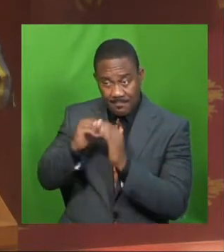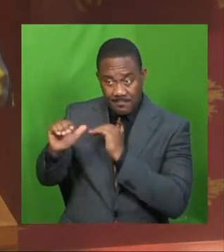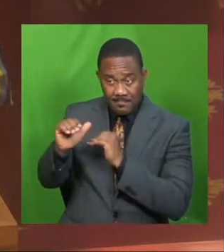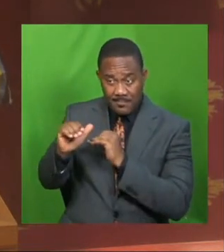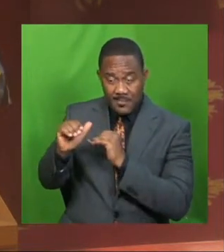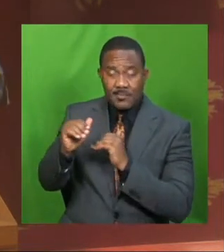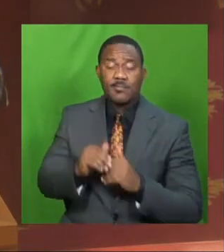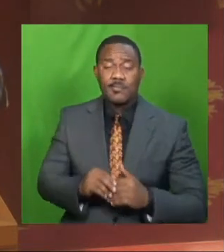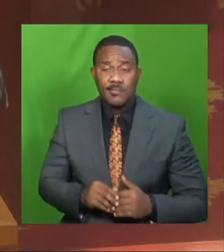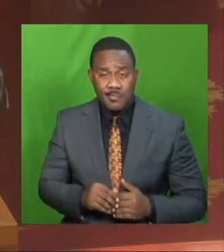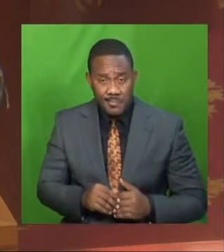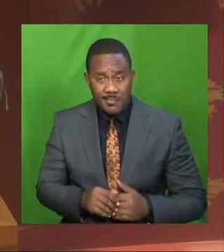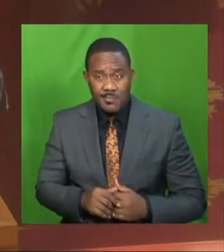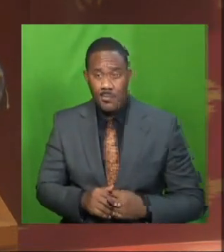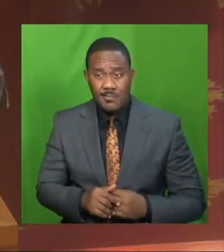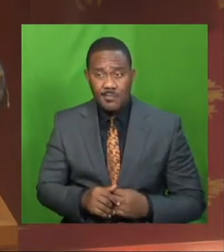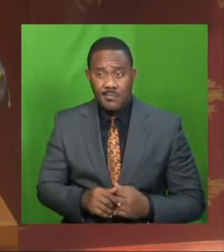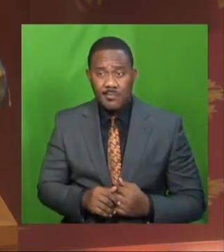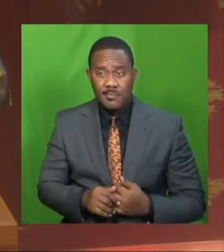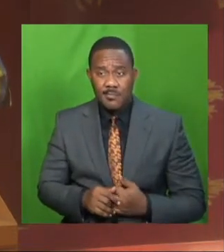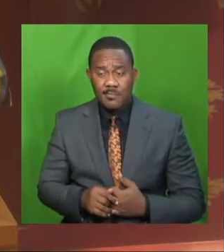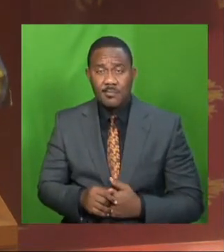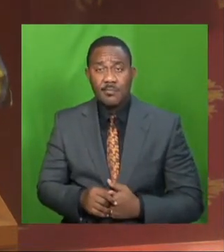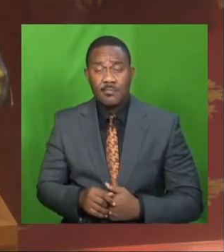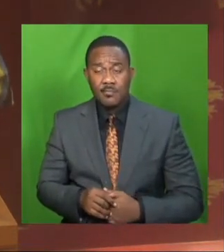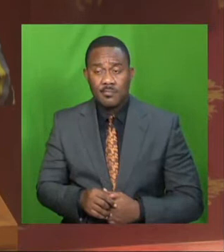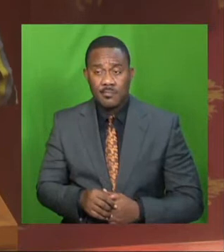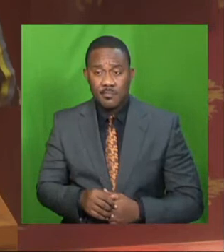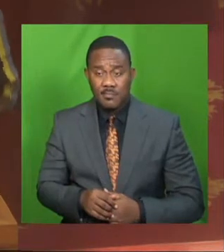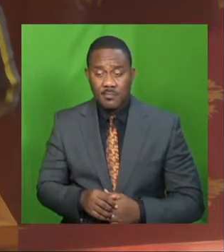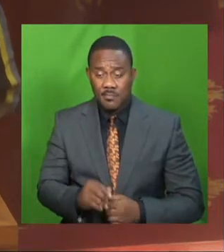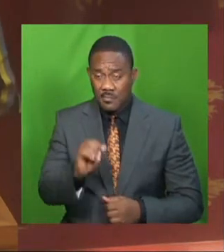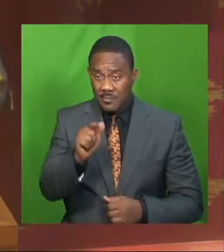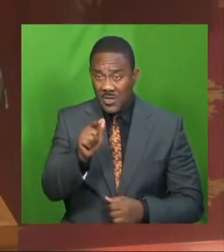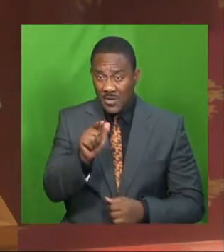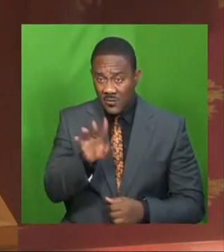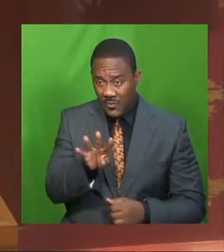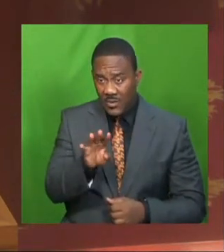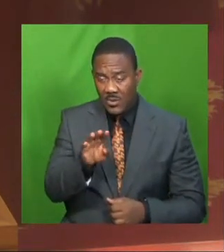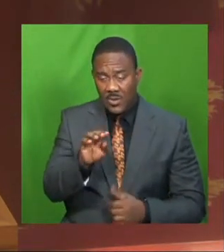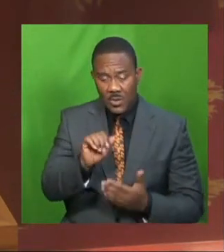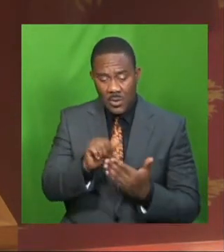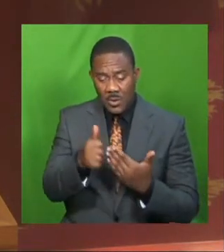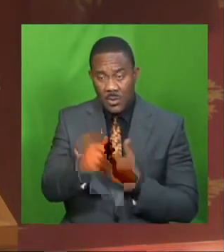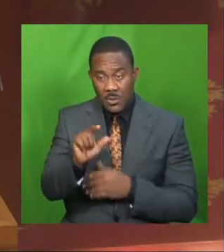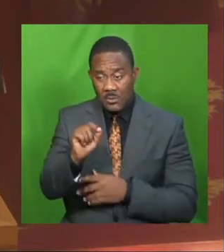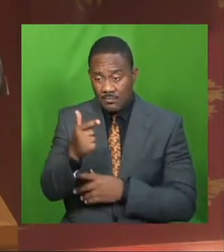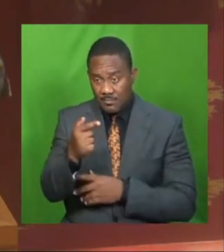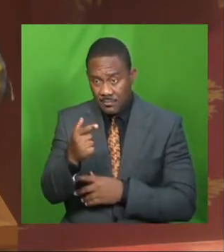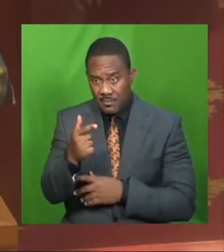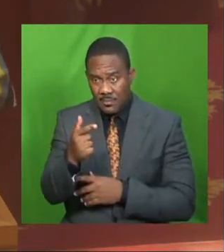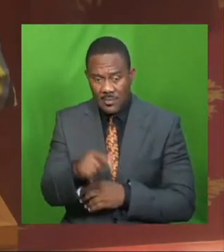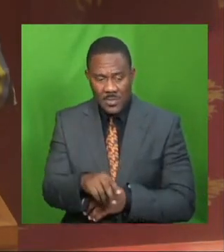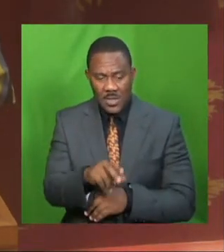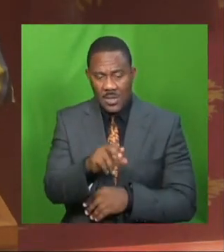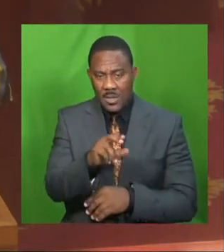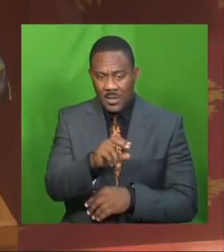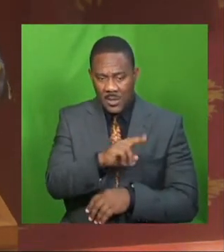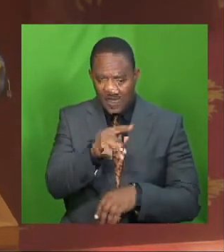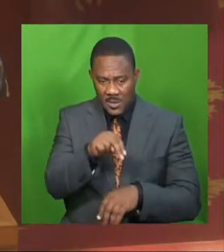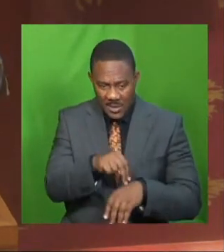so. Pursuant to this, Mr. Speaker, on the 24th of August 2021, the National Lottery